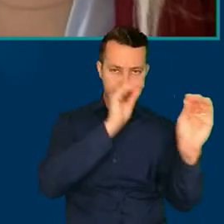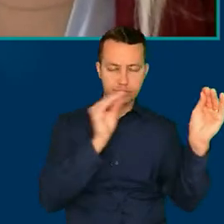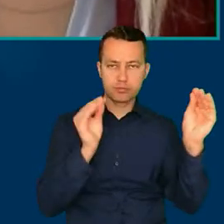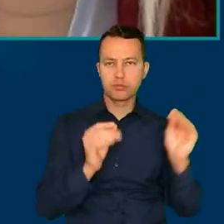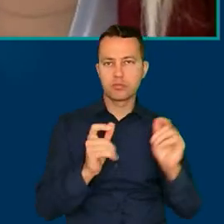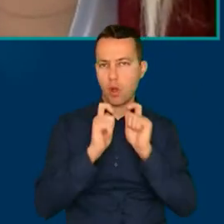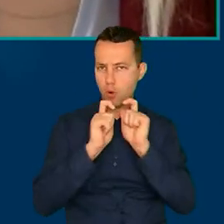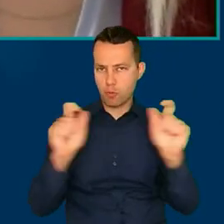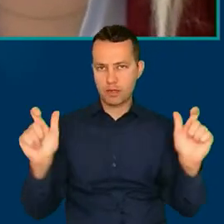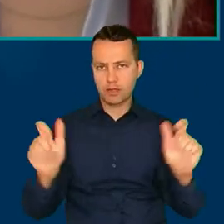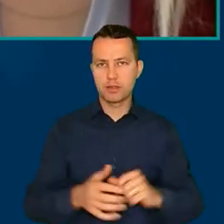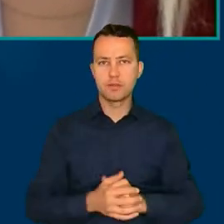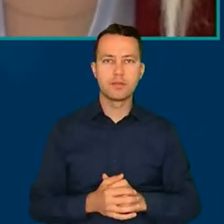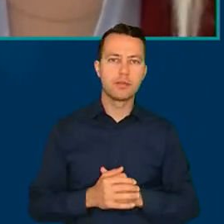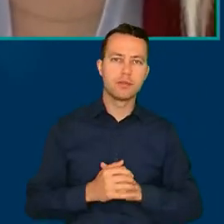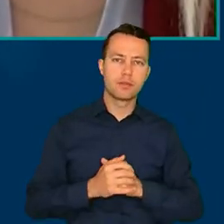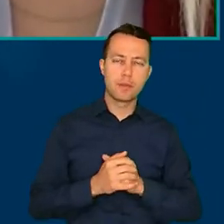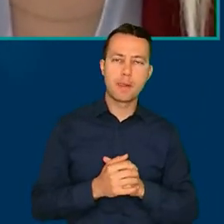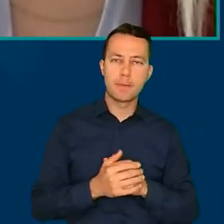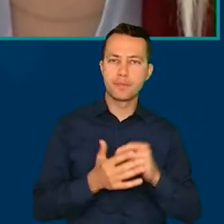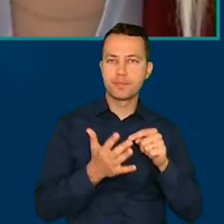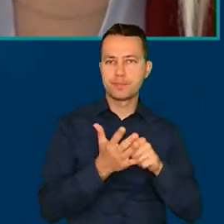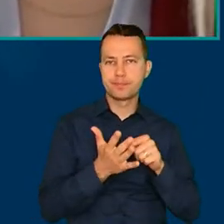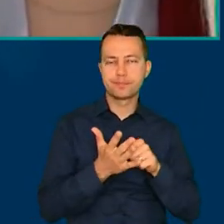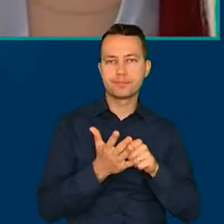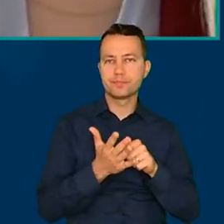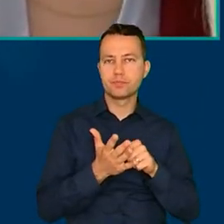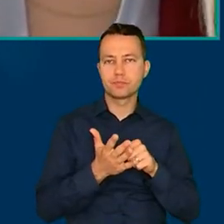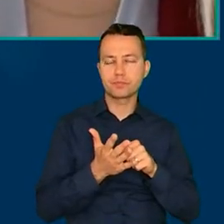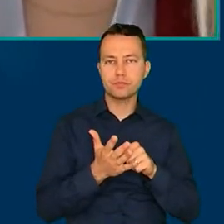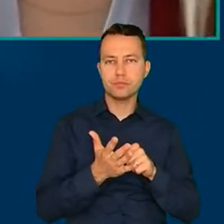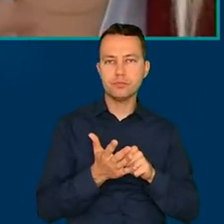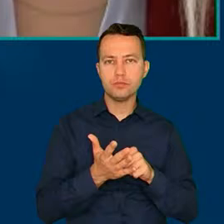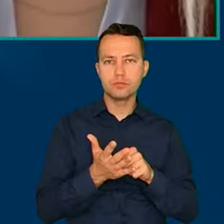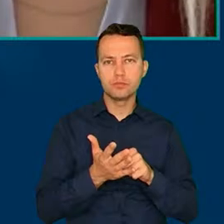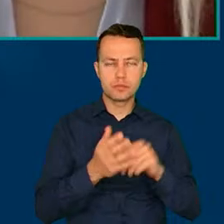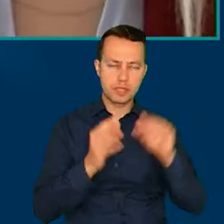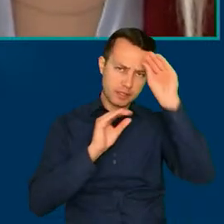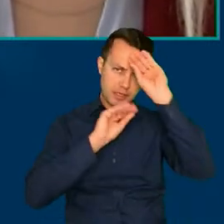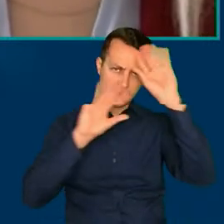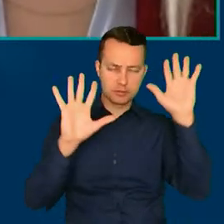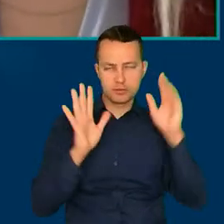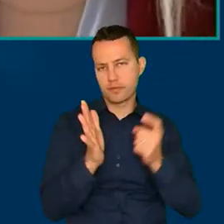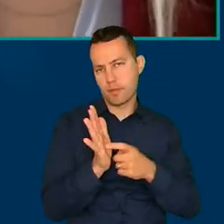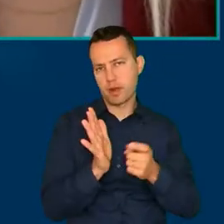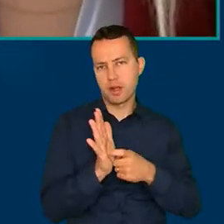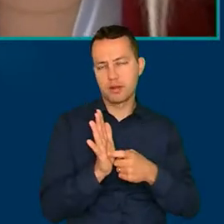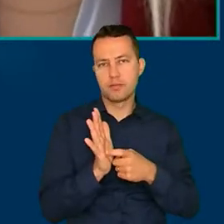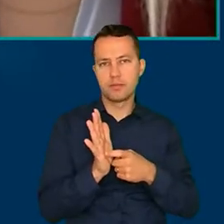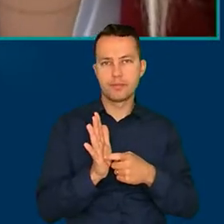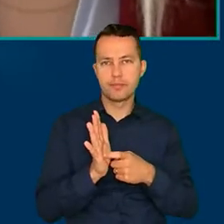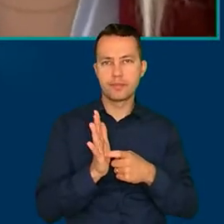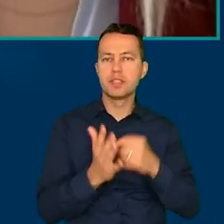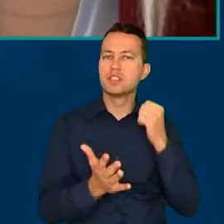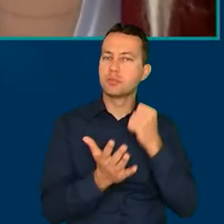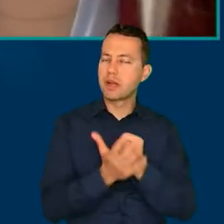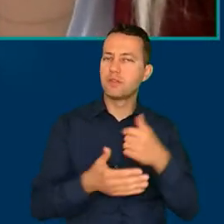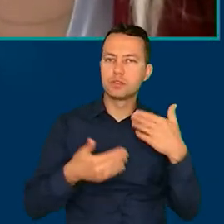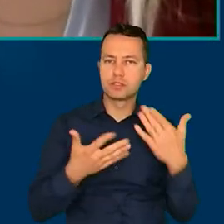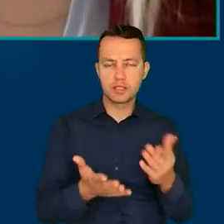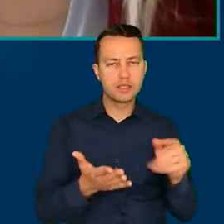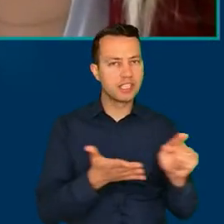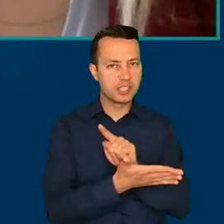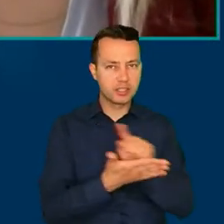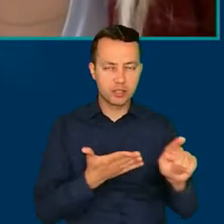very clear reporting expectations on risk areas specific to a company are kind of new. They